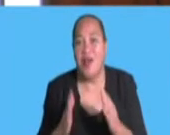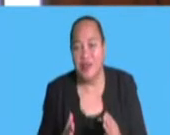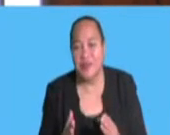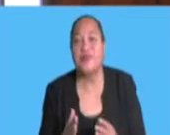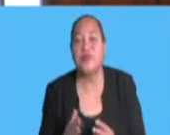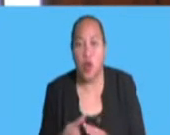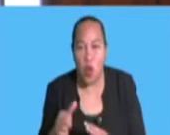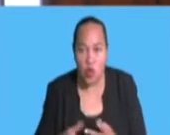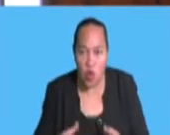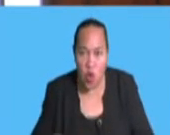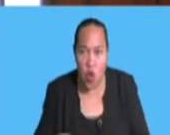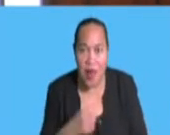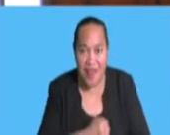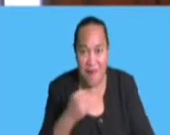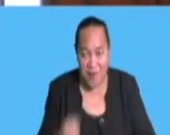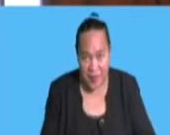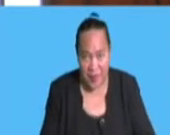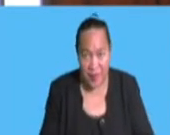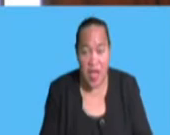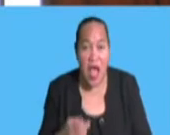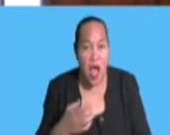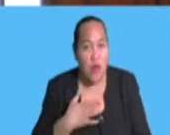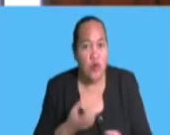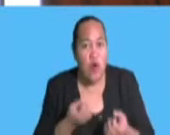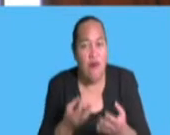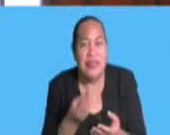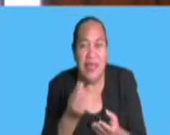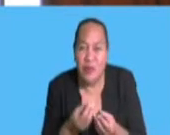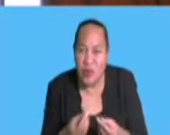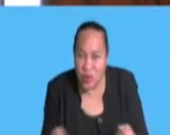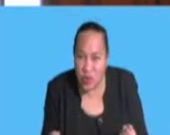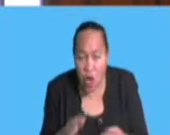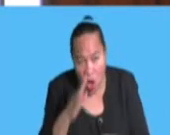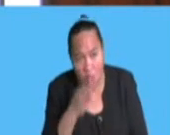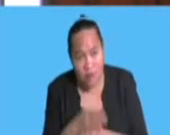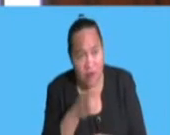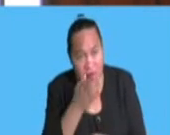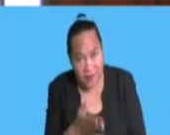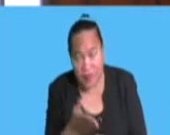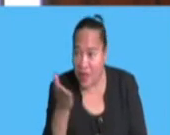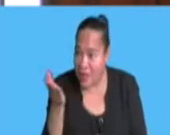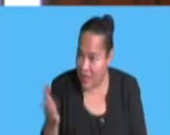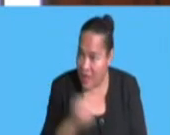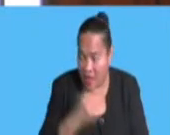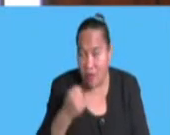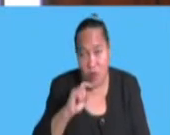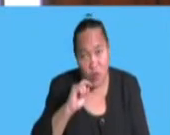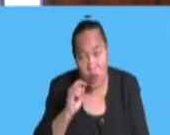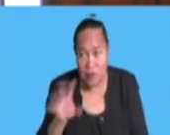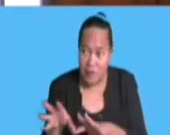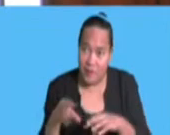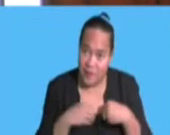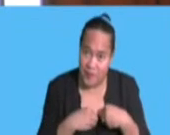local government. Now, I will conclude by offering some possible solutions that hopefully the government will take into account. Now, in this